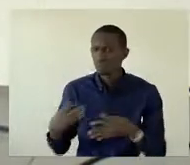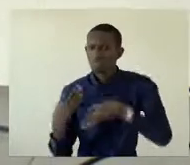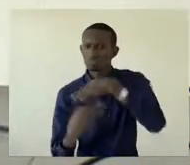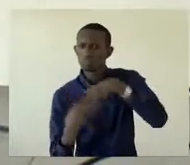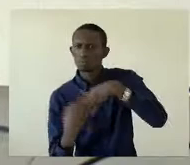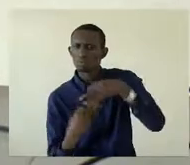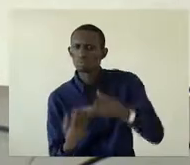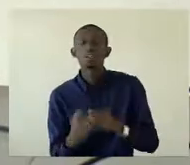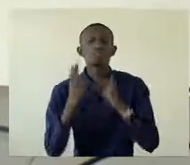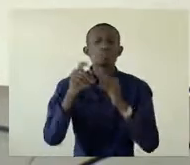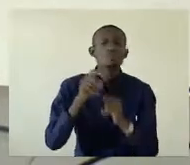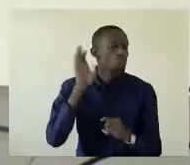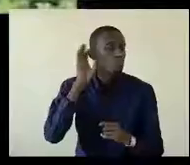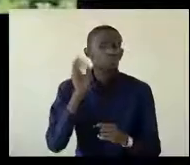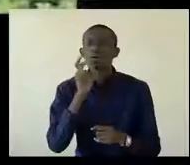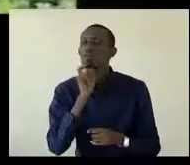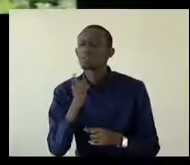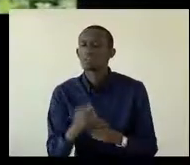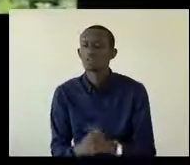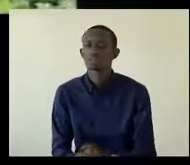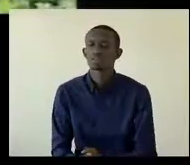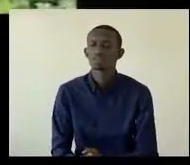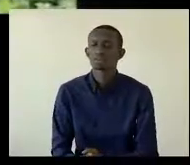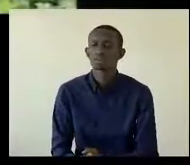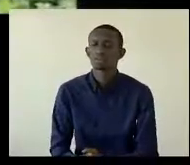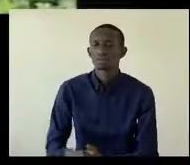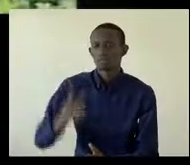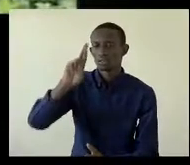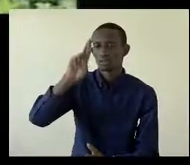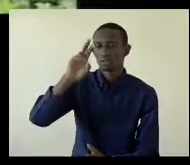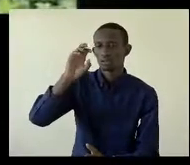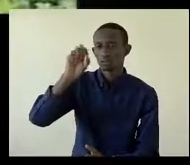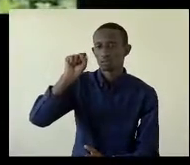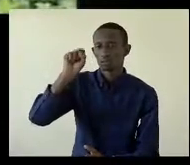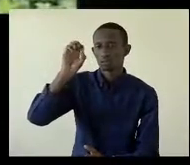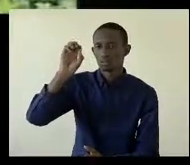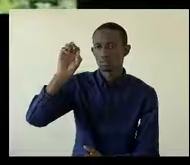Iyo tuvuze umutungo kamere tushatse kuvuga iki? The produce?